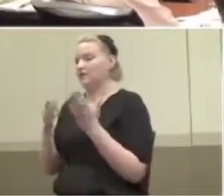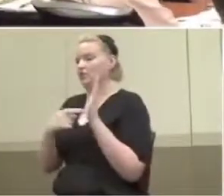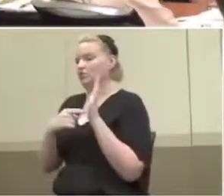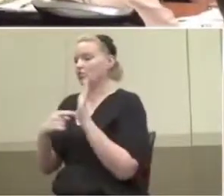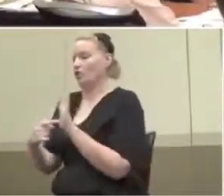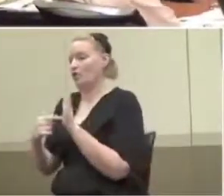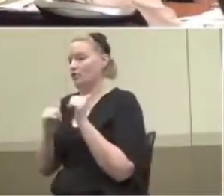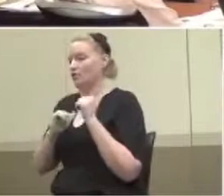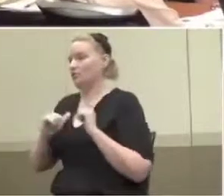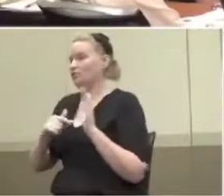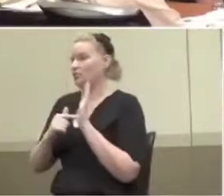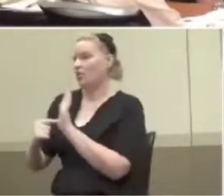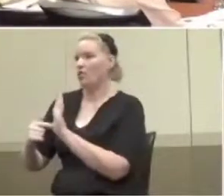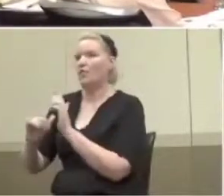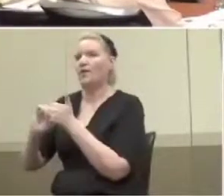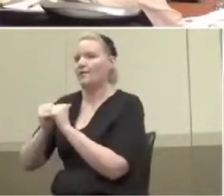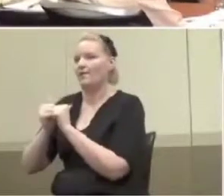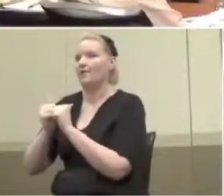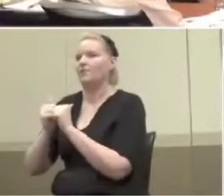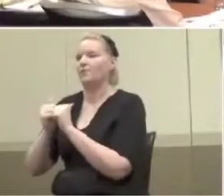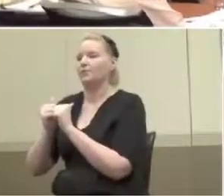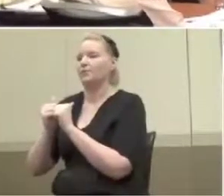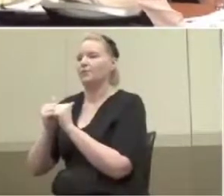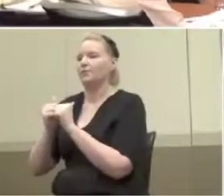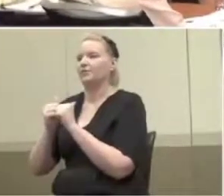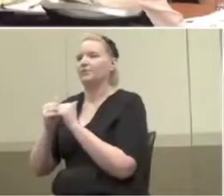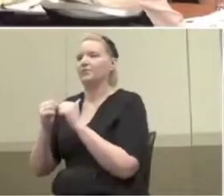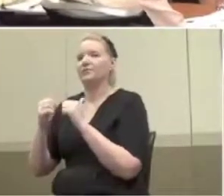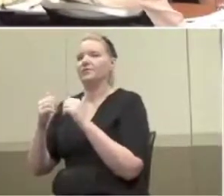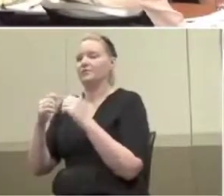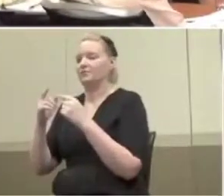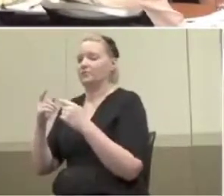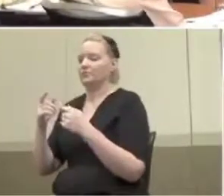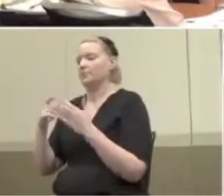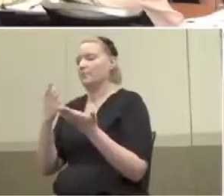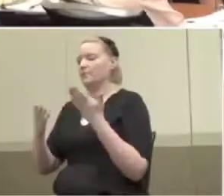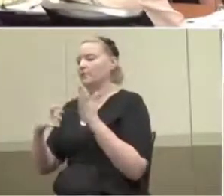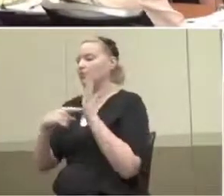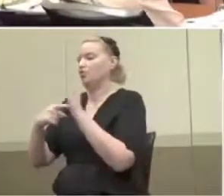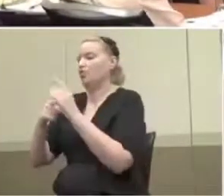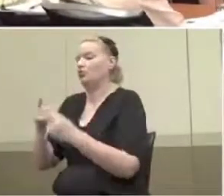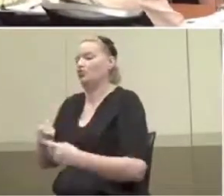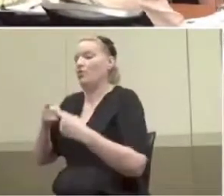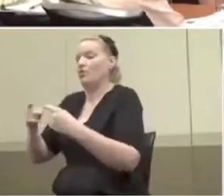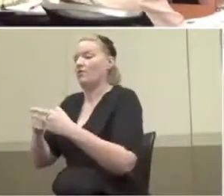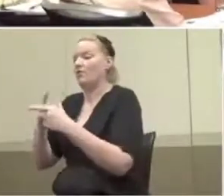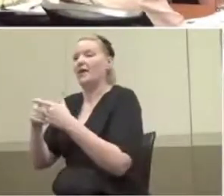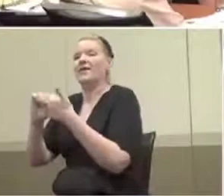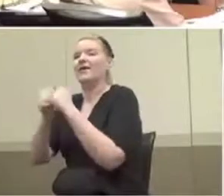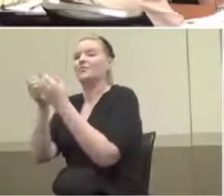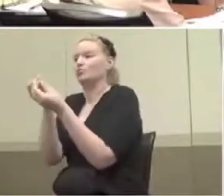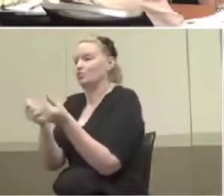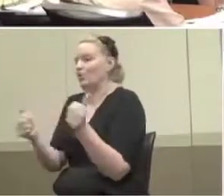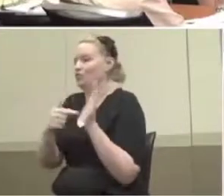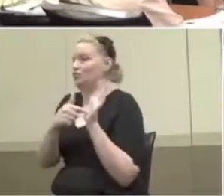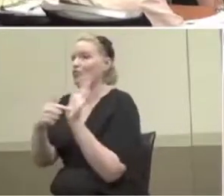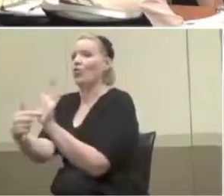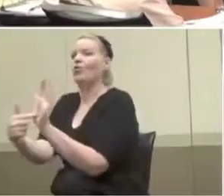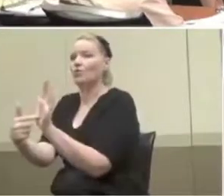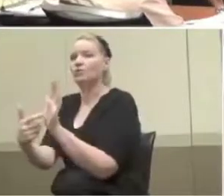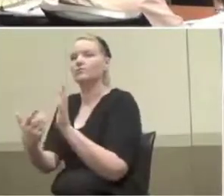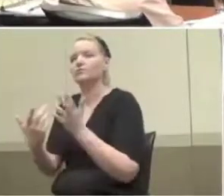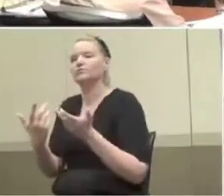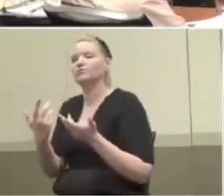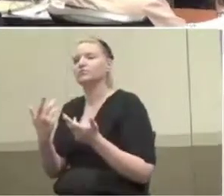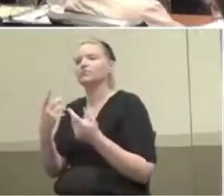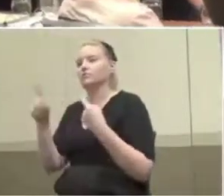an anti-power struggle confrontational sort of approach and then have that carry over into other settings would be nice. Fantastic. When